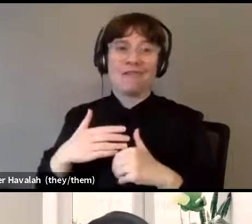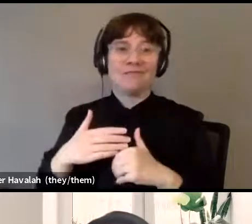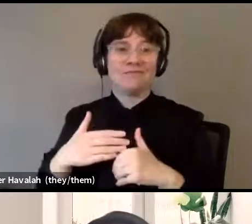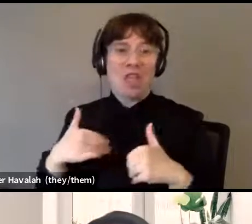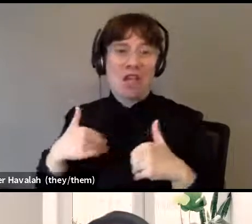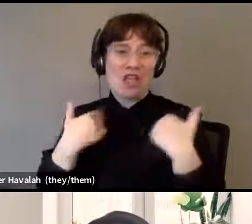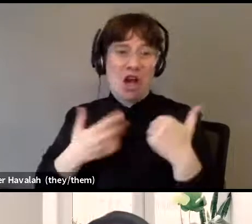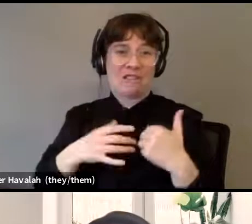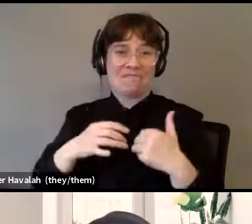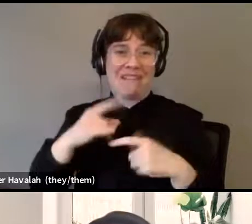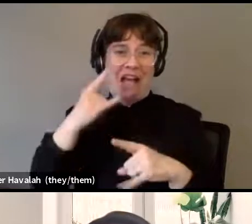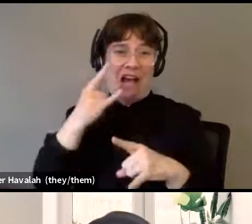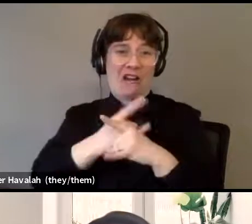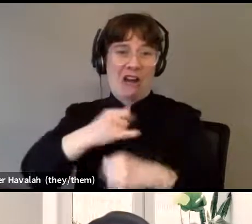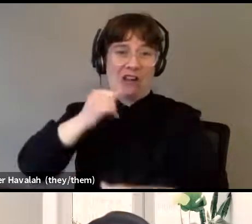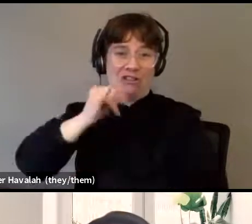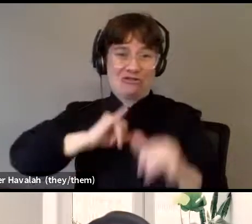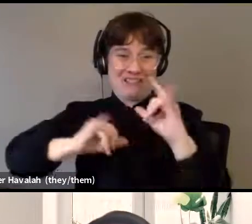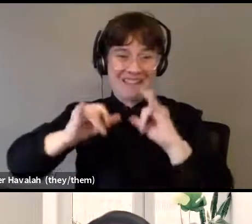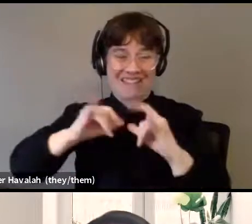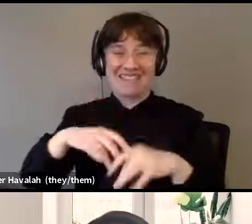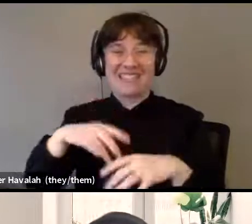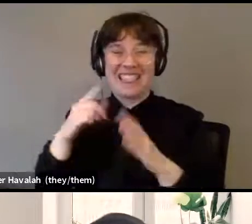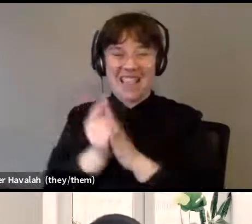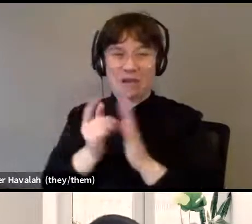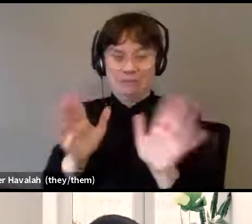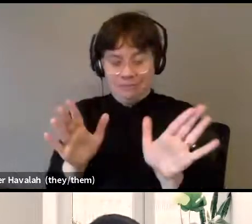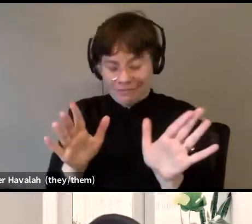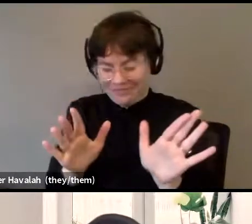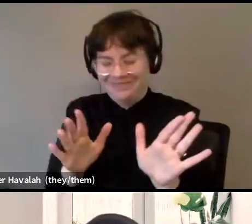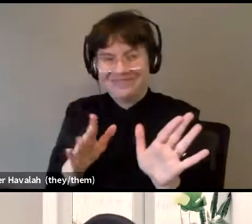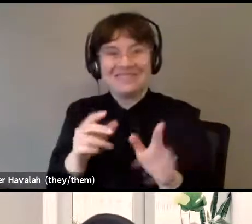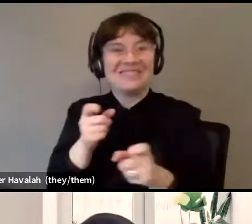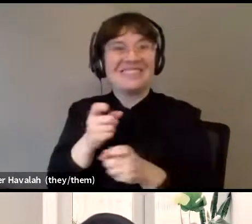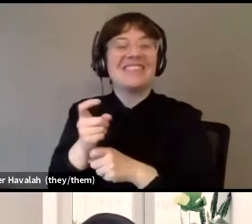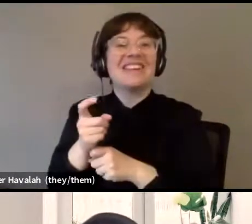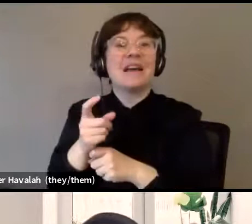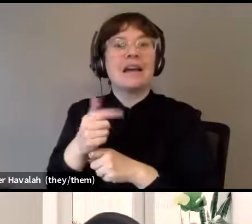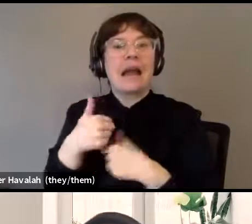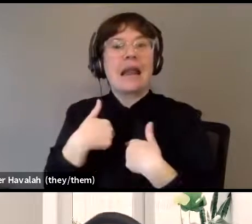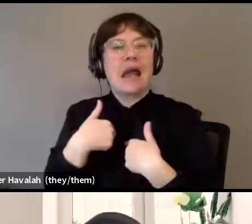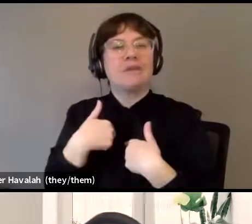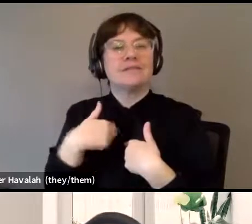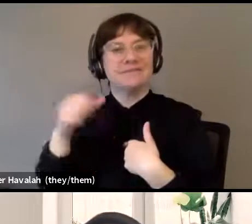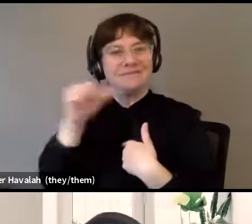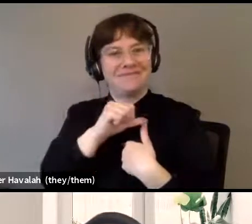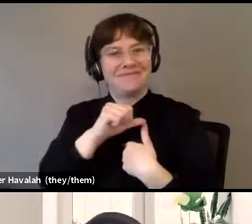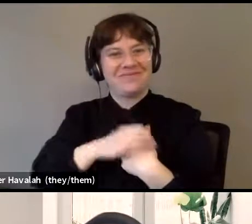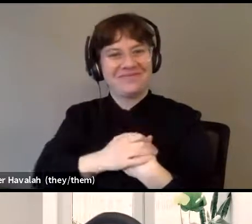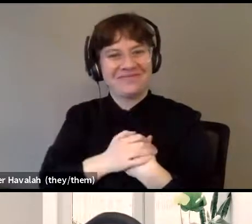drinking was occurring. And I got, yeah, exactly.